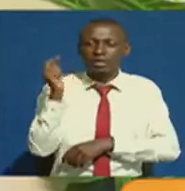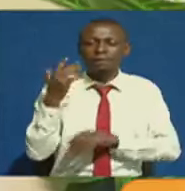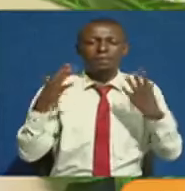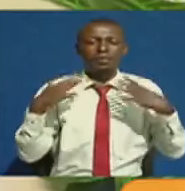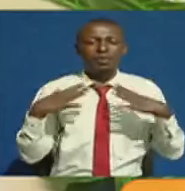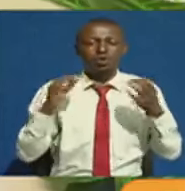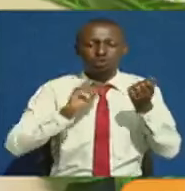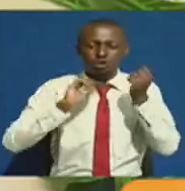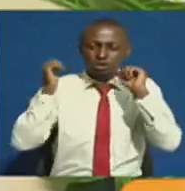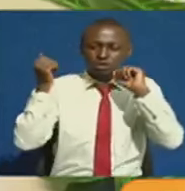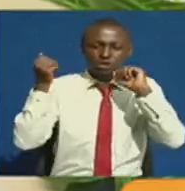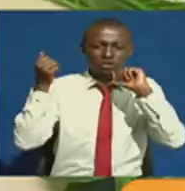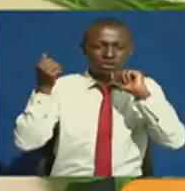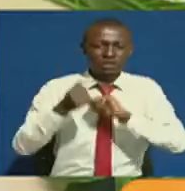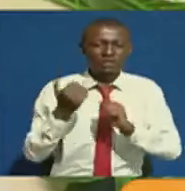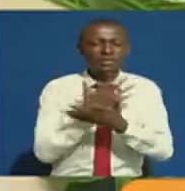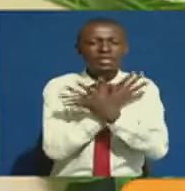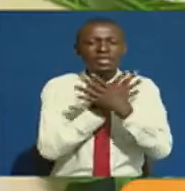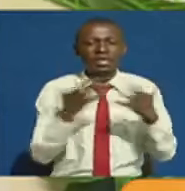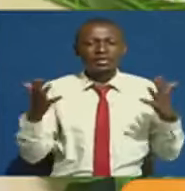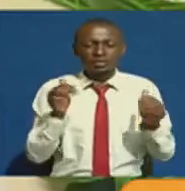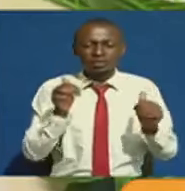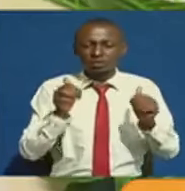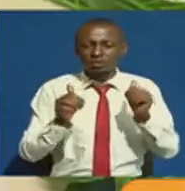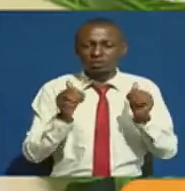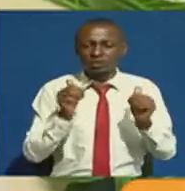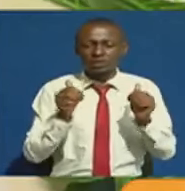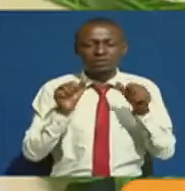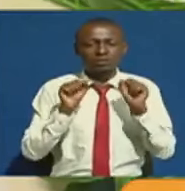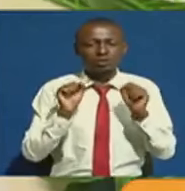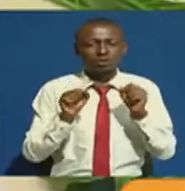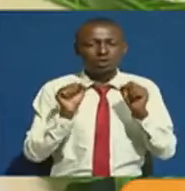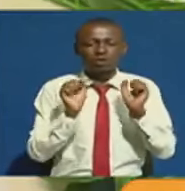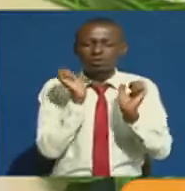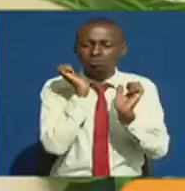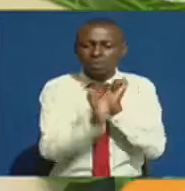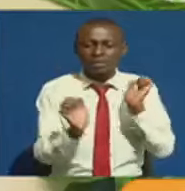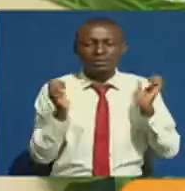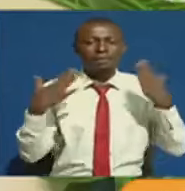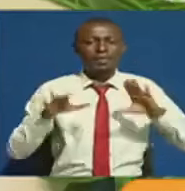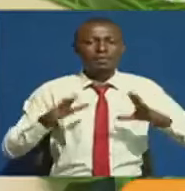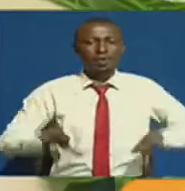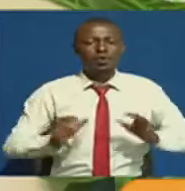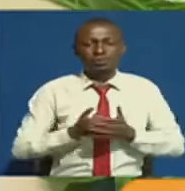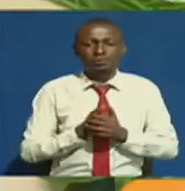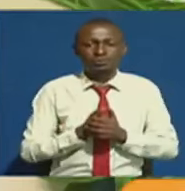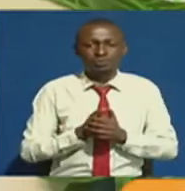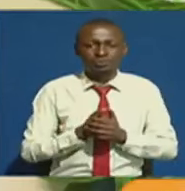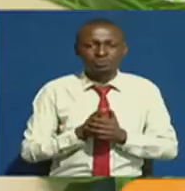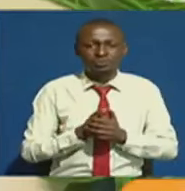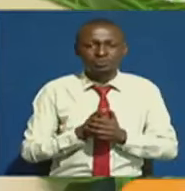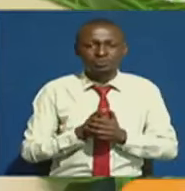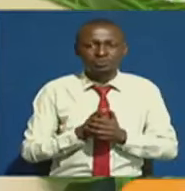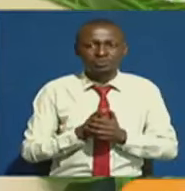will adjust anything that we consider as too punitive, but we will not